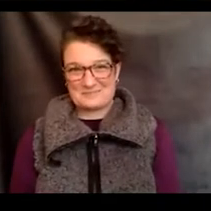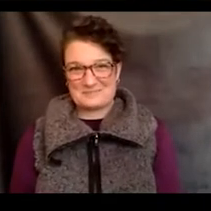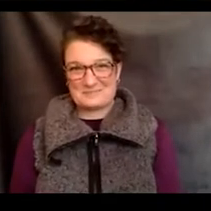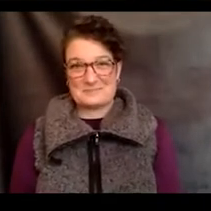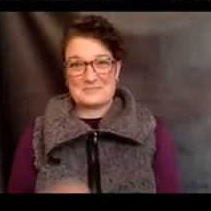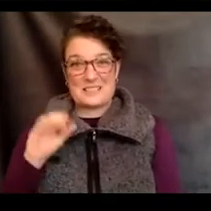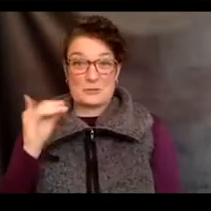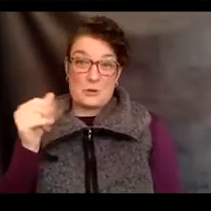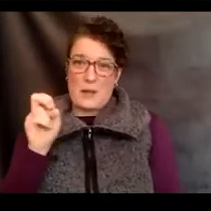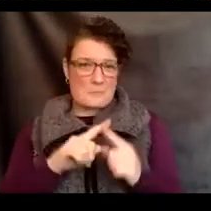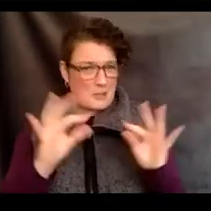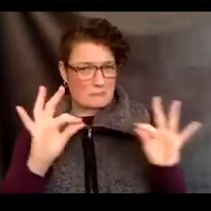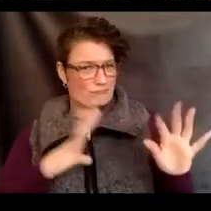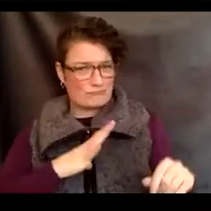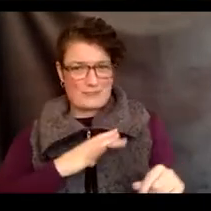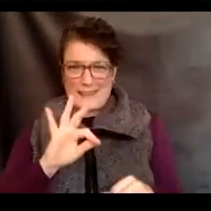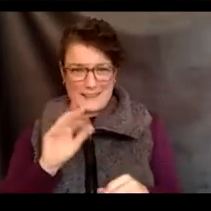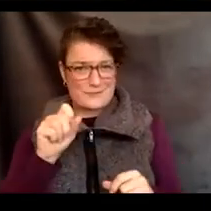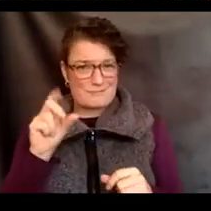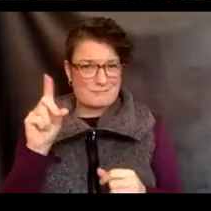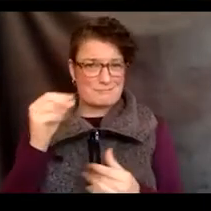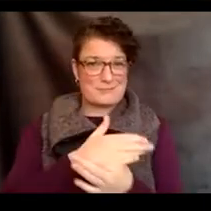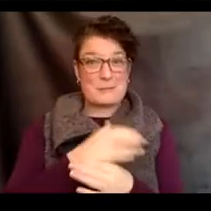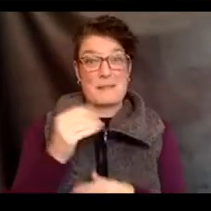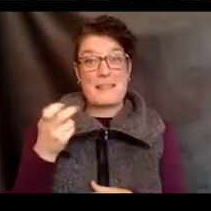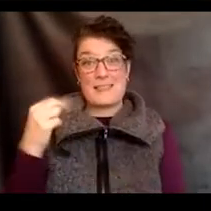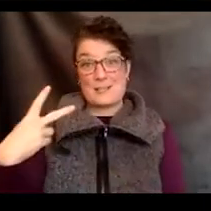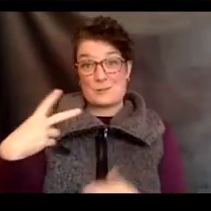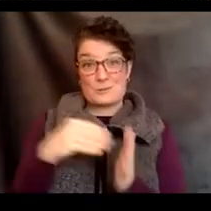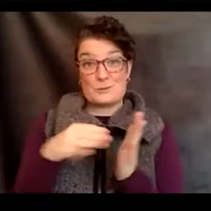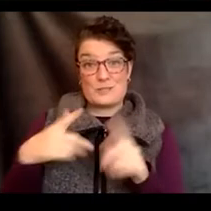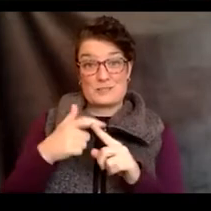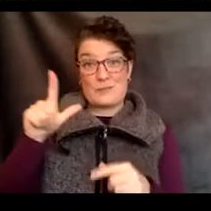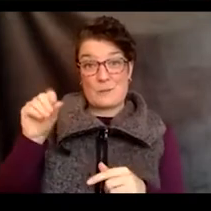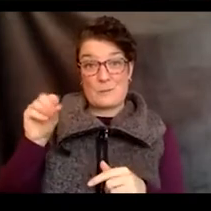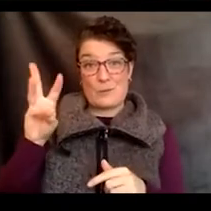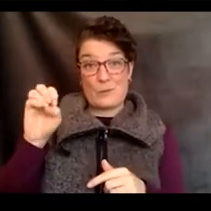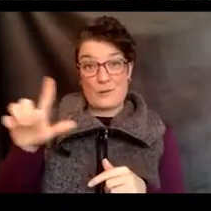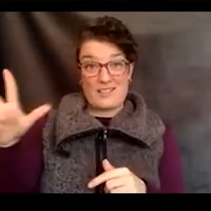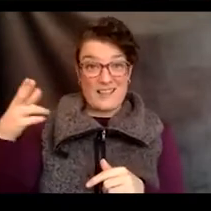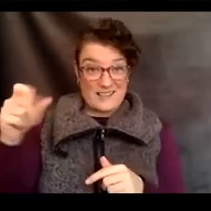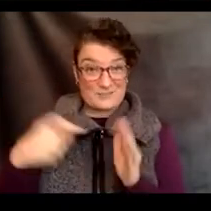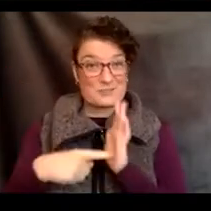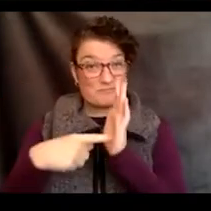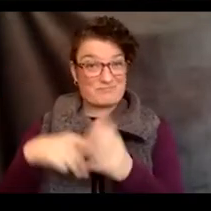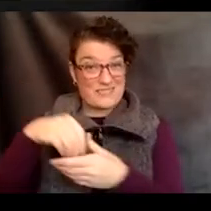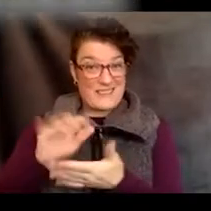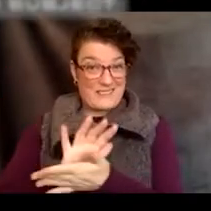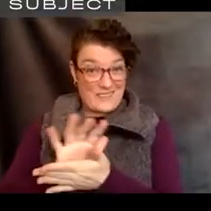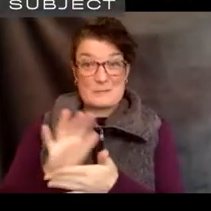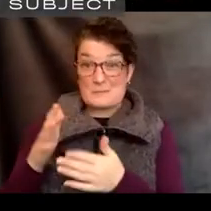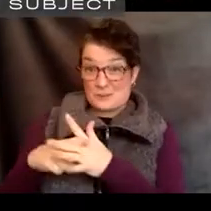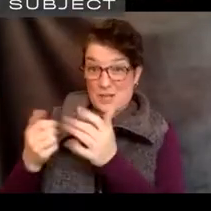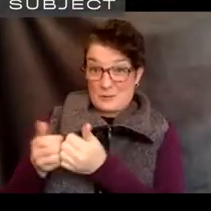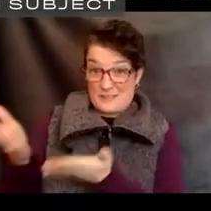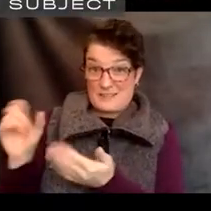But perfectly fine if they do. And then two of the Lowell High School students who were featured in the film, let's start out with Sophia.